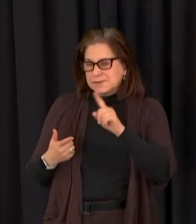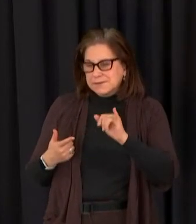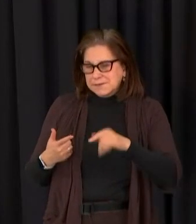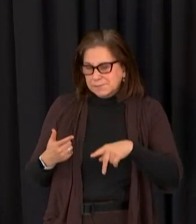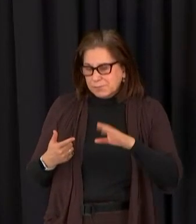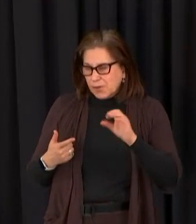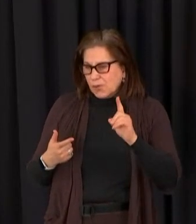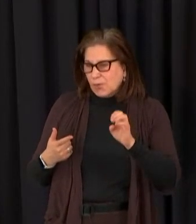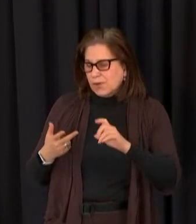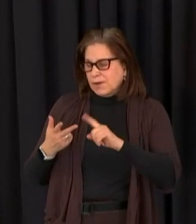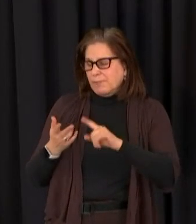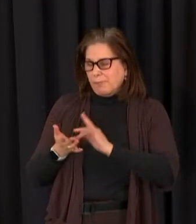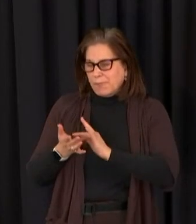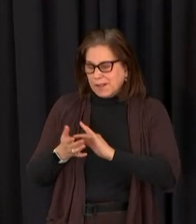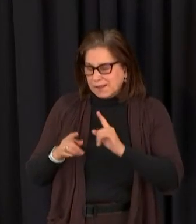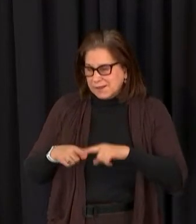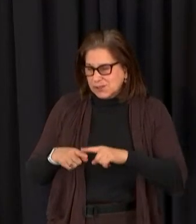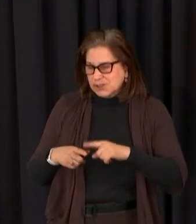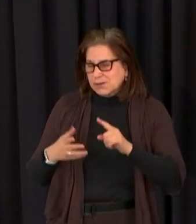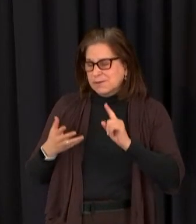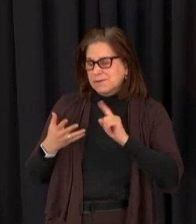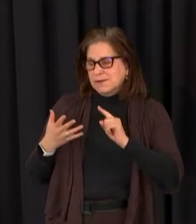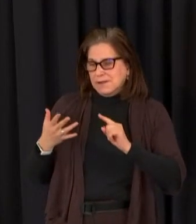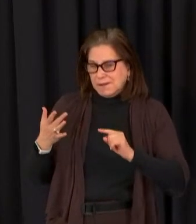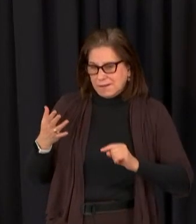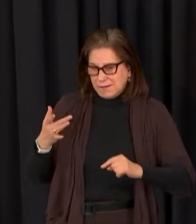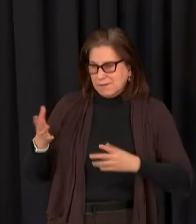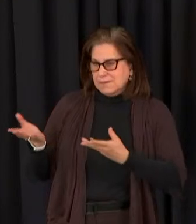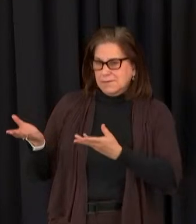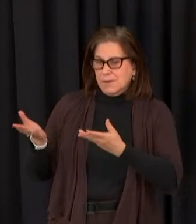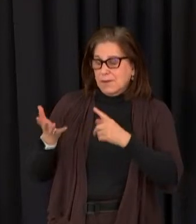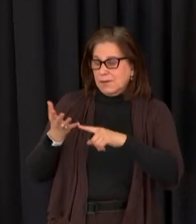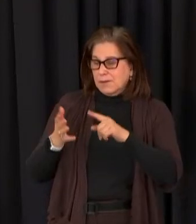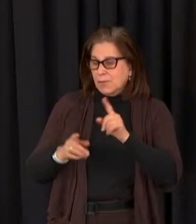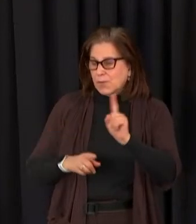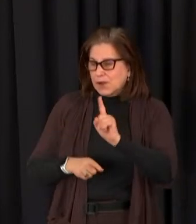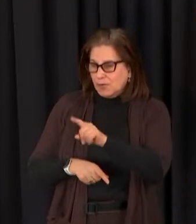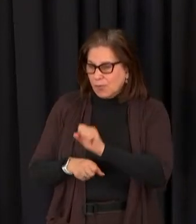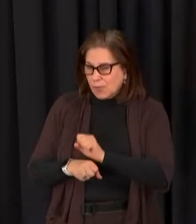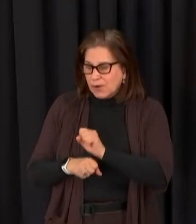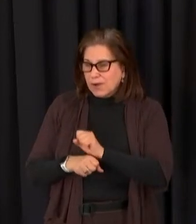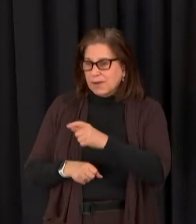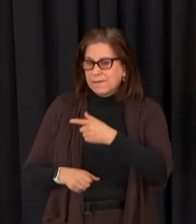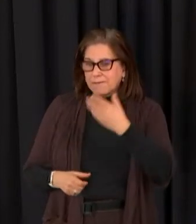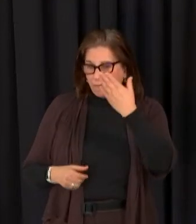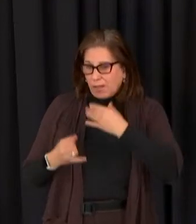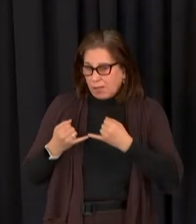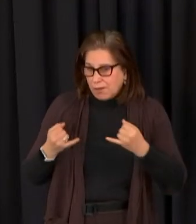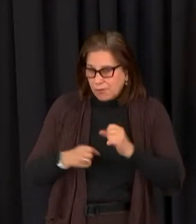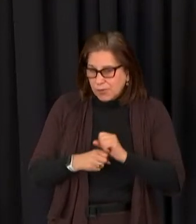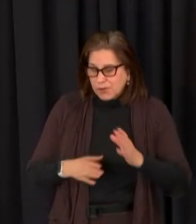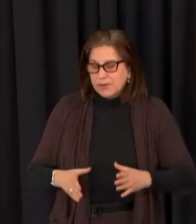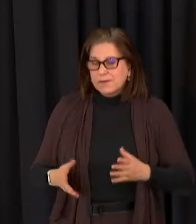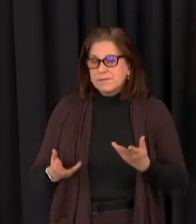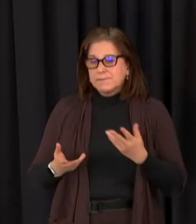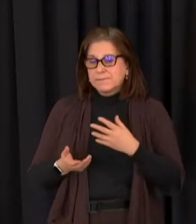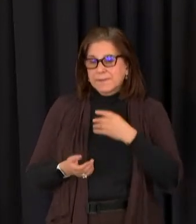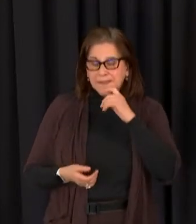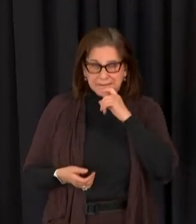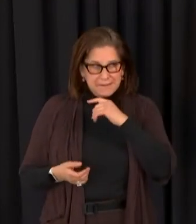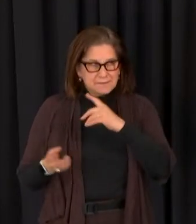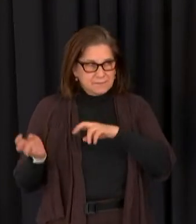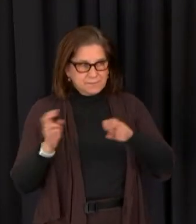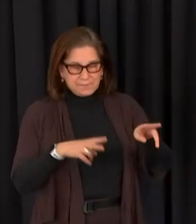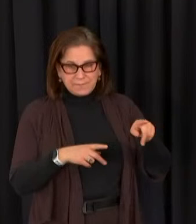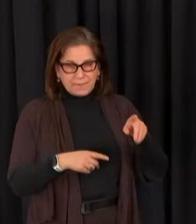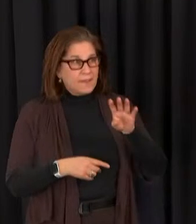to book an appointment, and each invitation can only be used once. If you're registering on someone else's behalf,